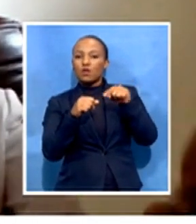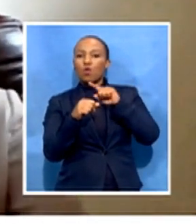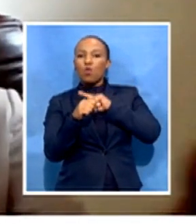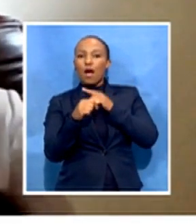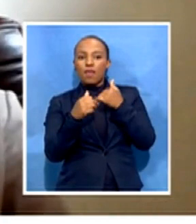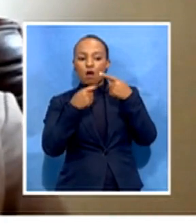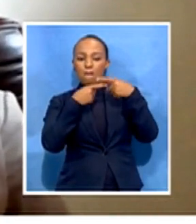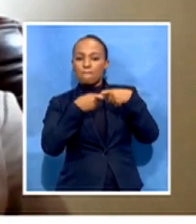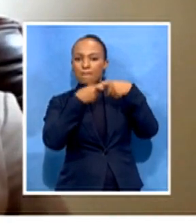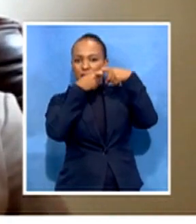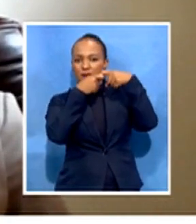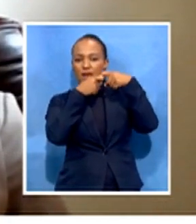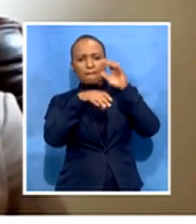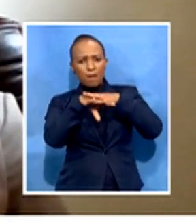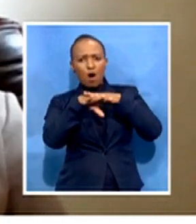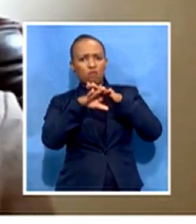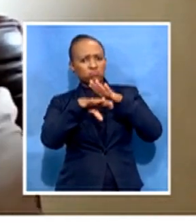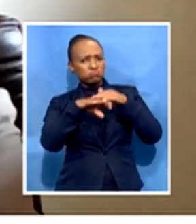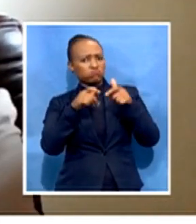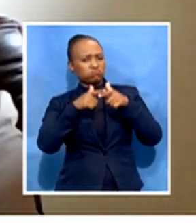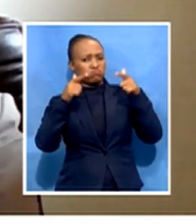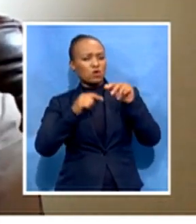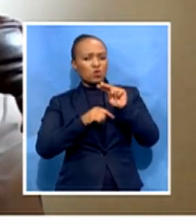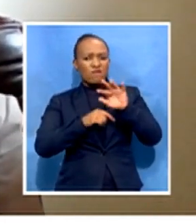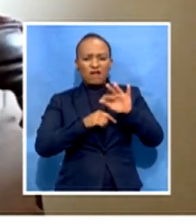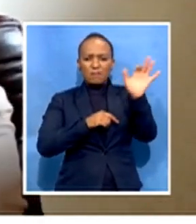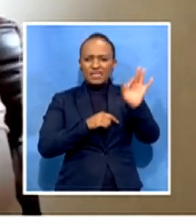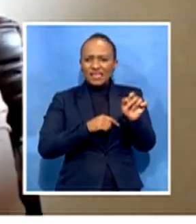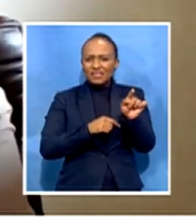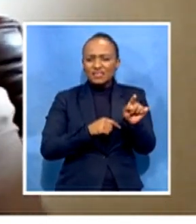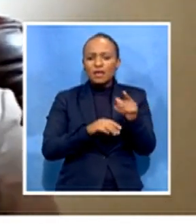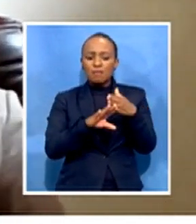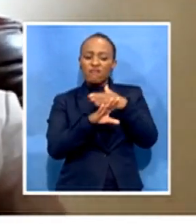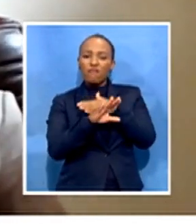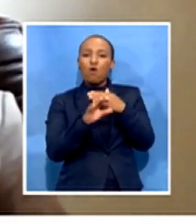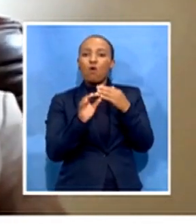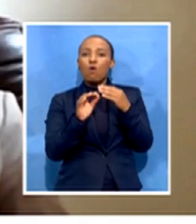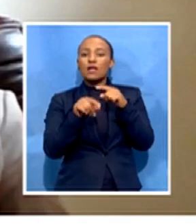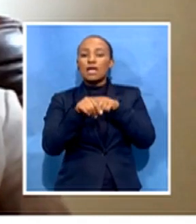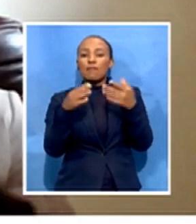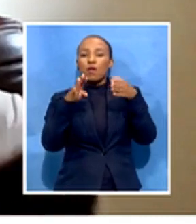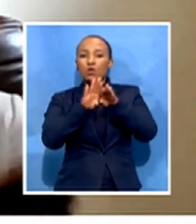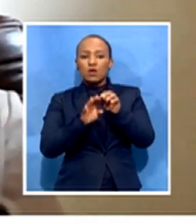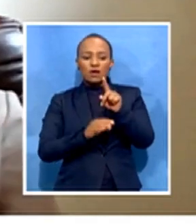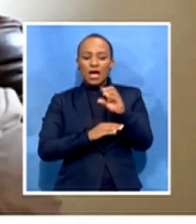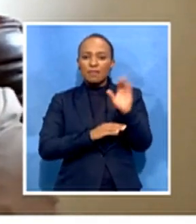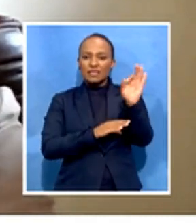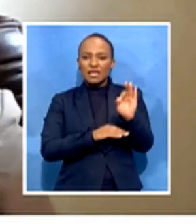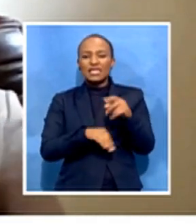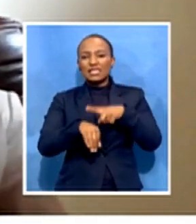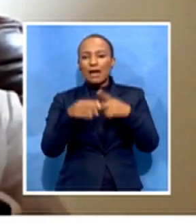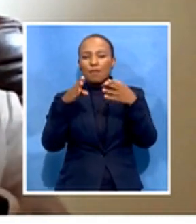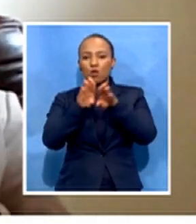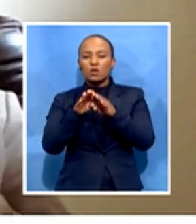about 25% before lockdown, 100% during lockdown, and 35% after the lockdown. And the reason why